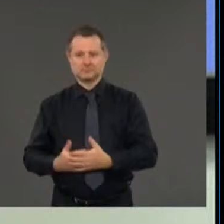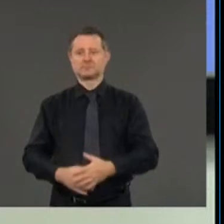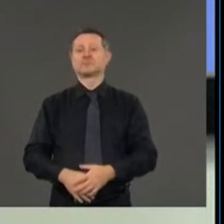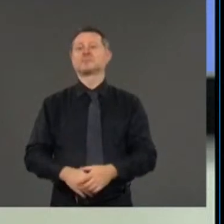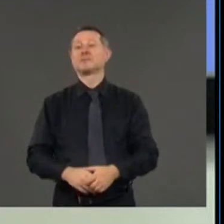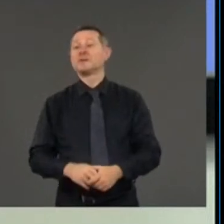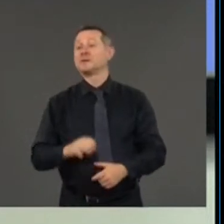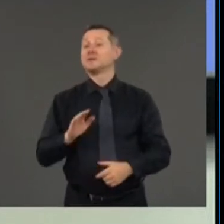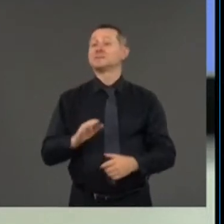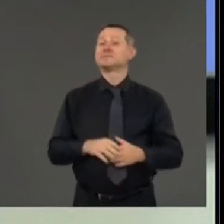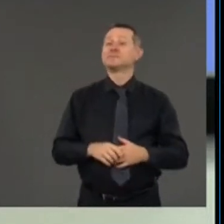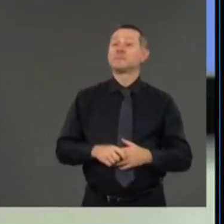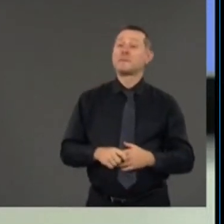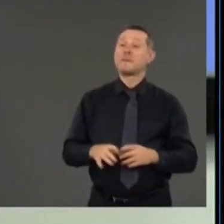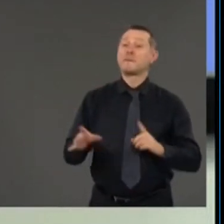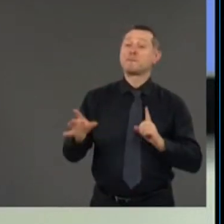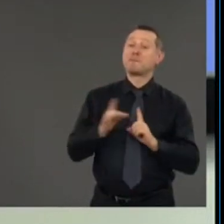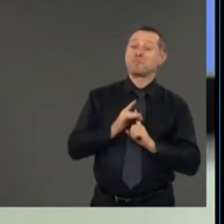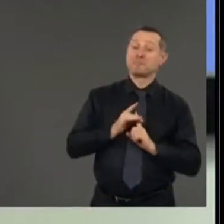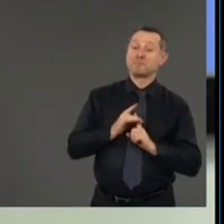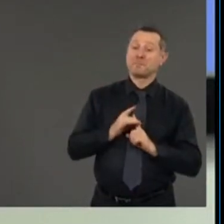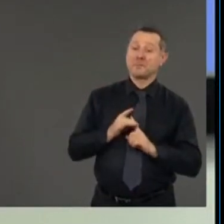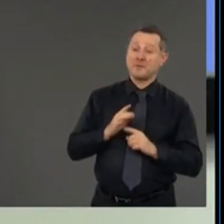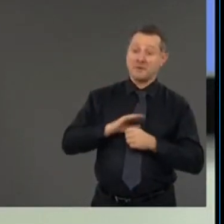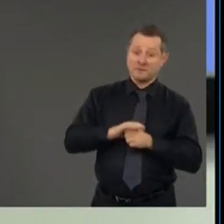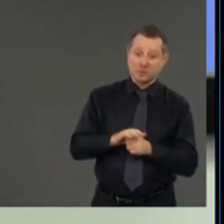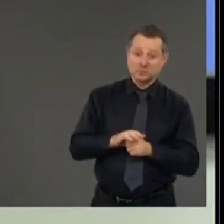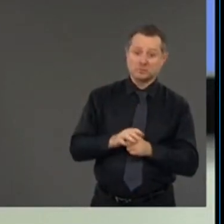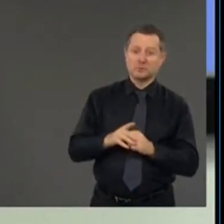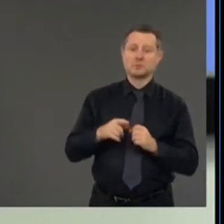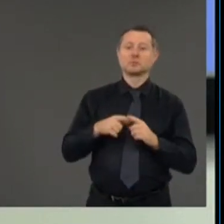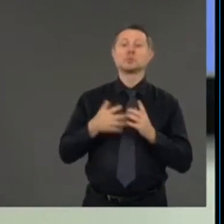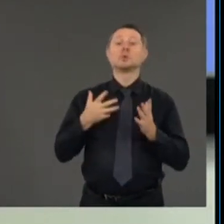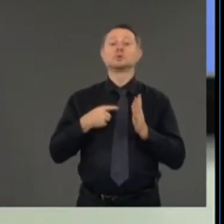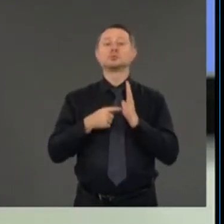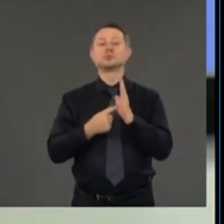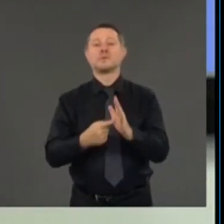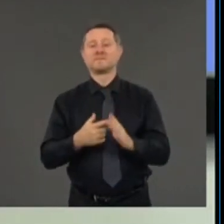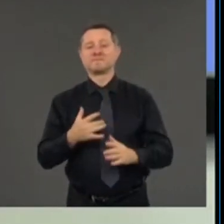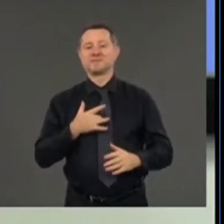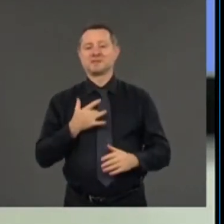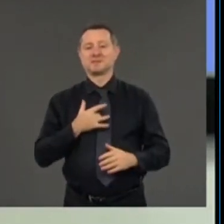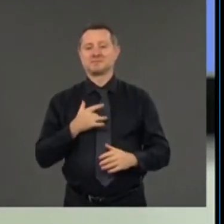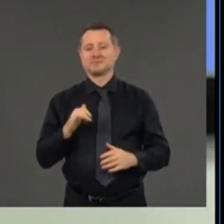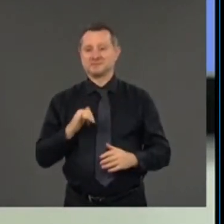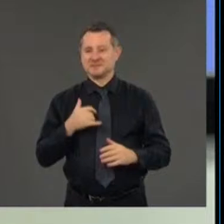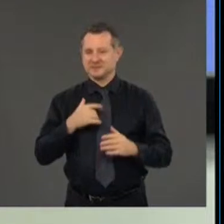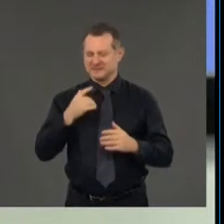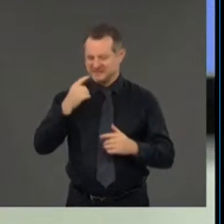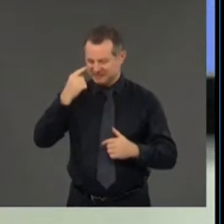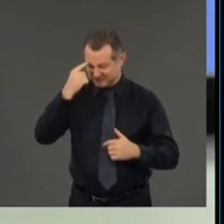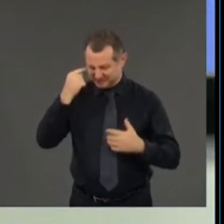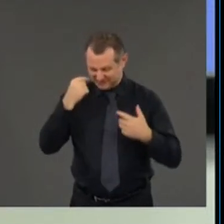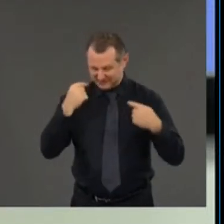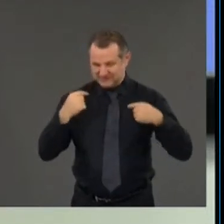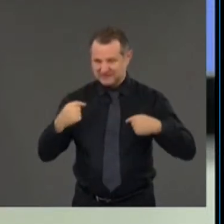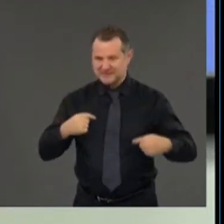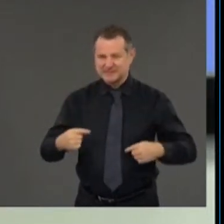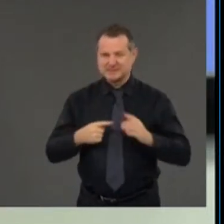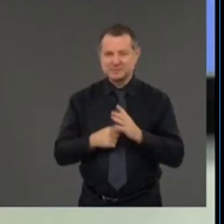to the virus to onset of symptoms is 4 to 5 days. From the onset of symptoms